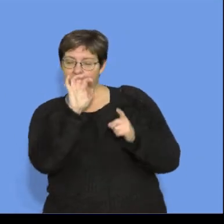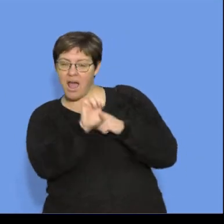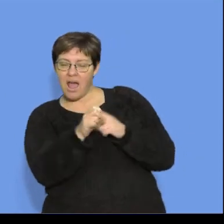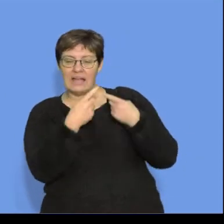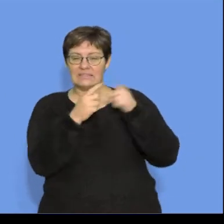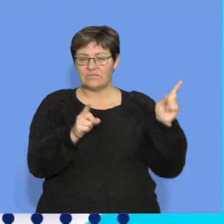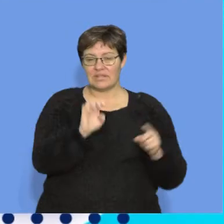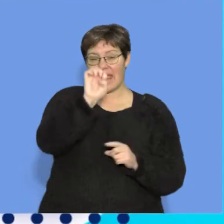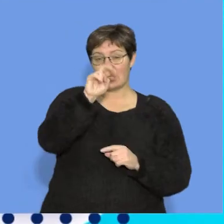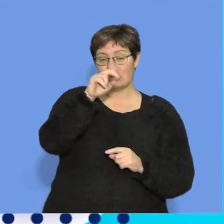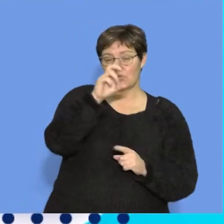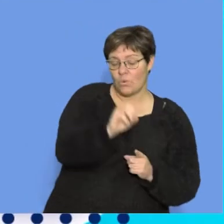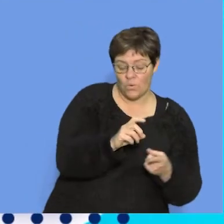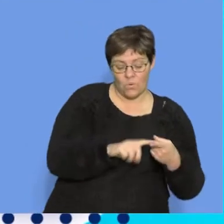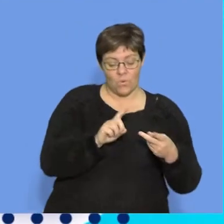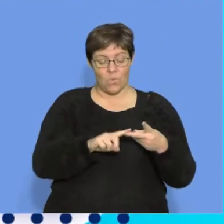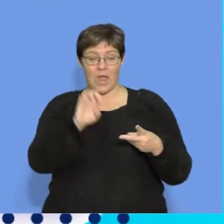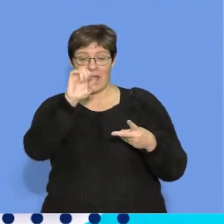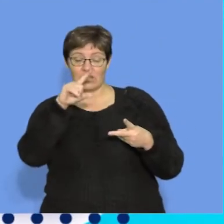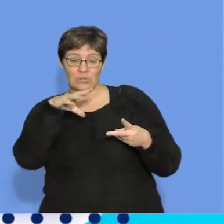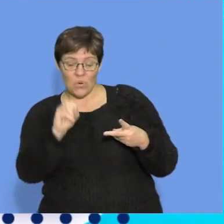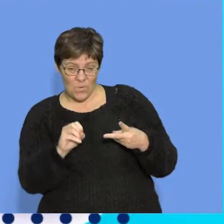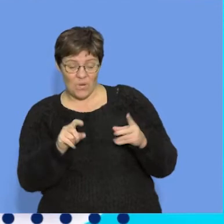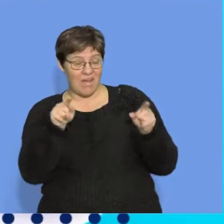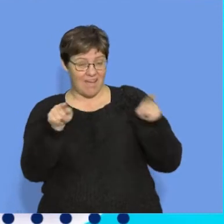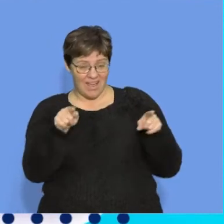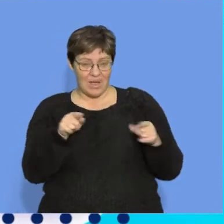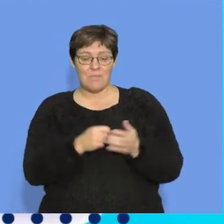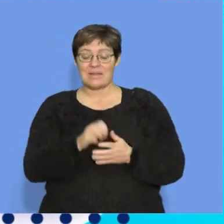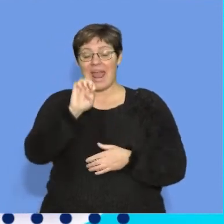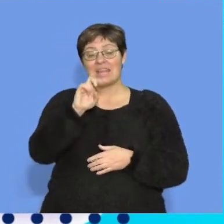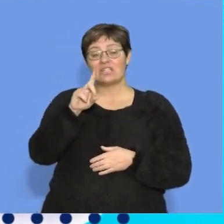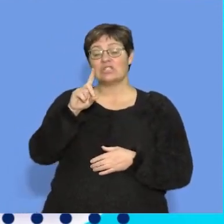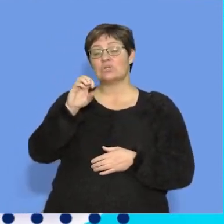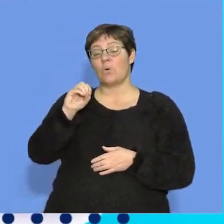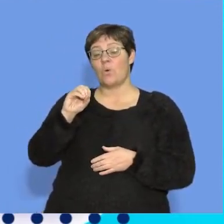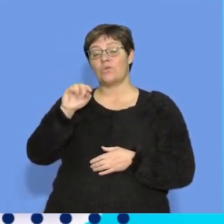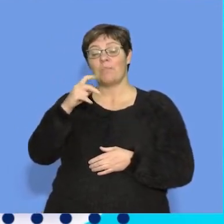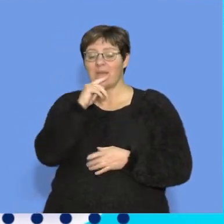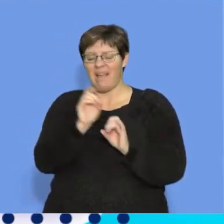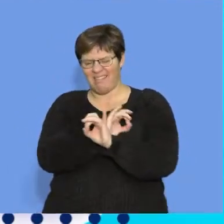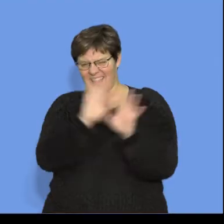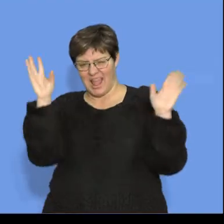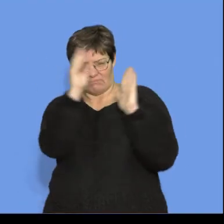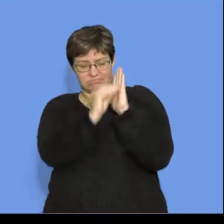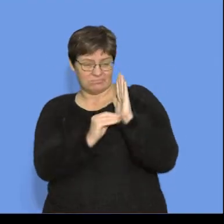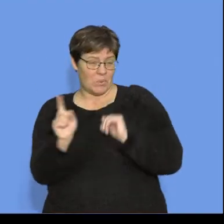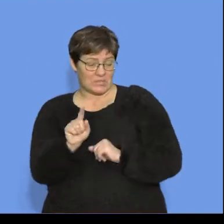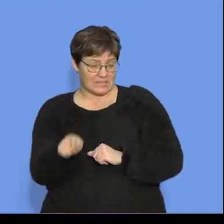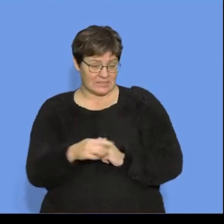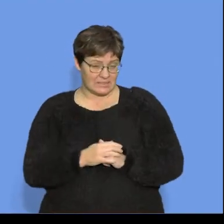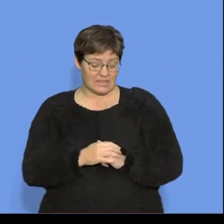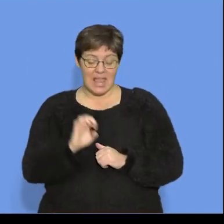between endothermic, exothermic. Let's just get the definition for endothermic very clearly written down for a minute.